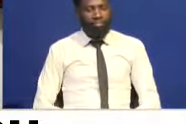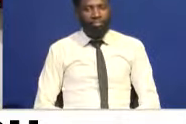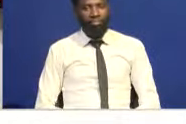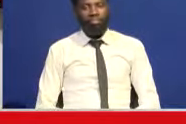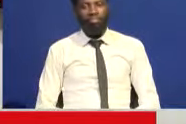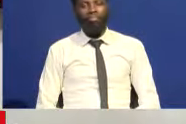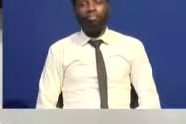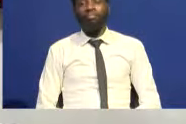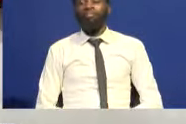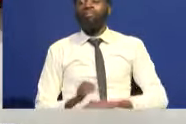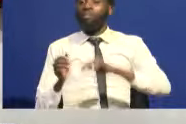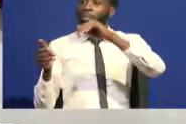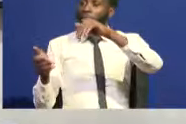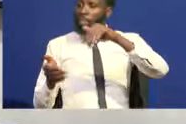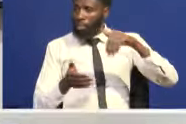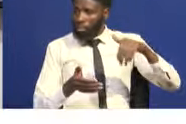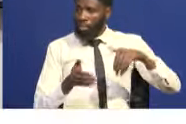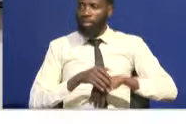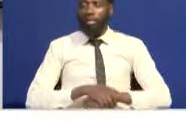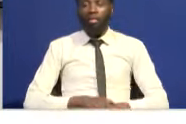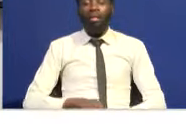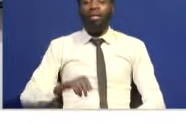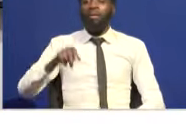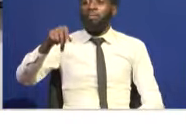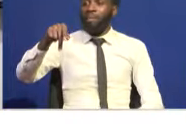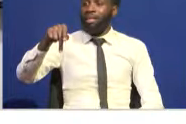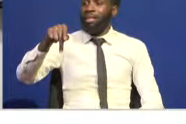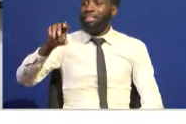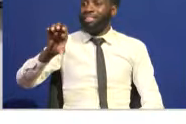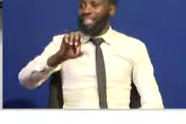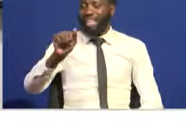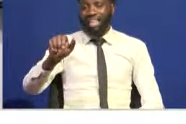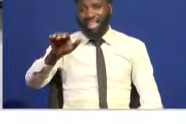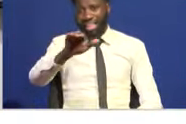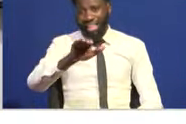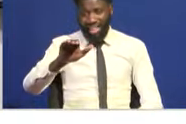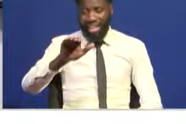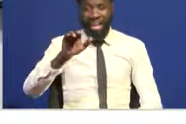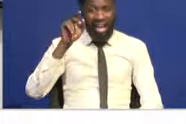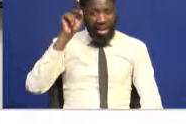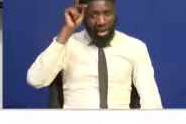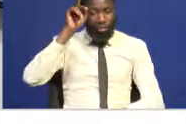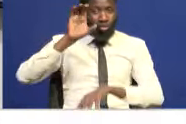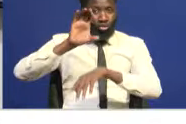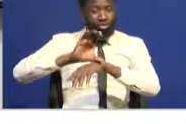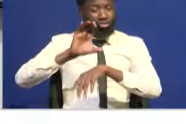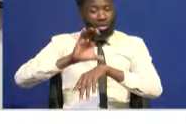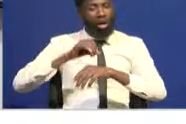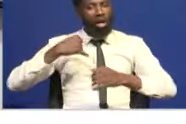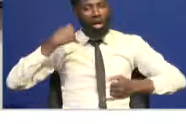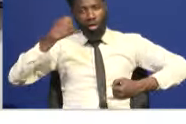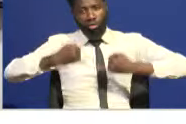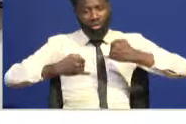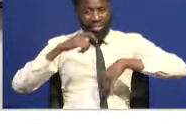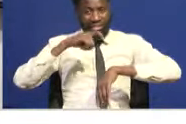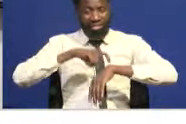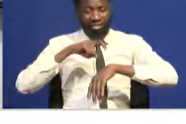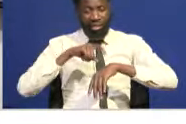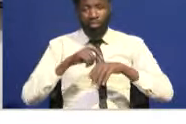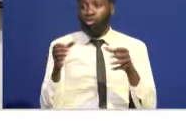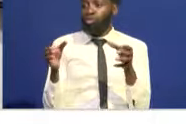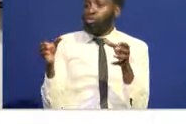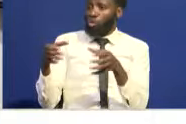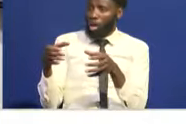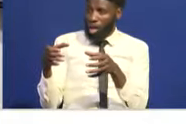Now, it was joint celebrations at PCA Kiambu, that is, church, when seven couples tied the knot in a mass